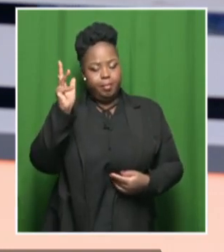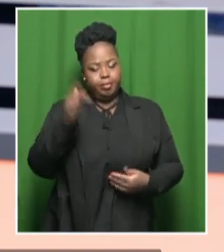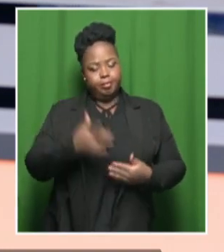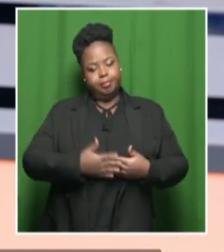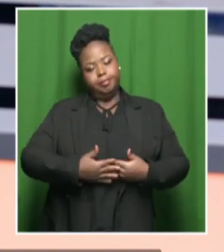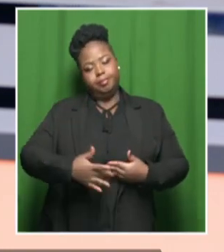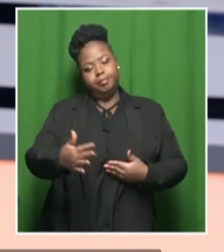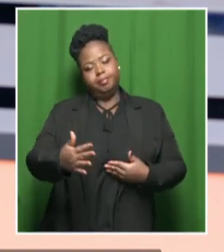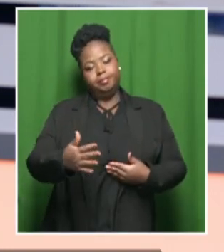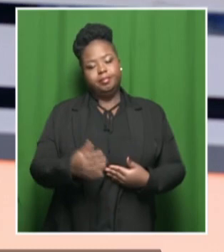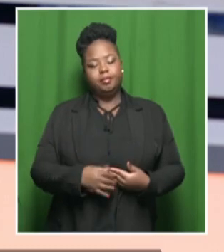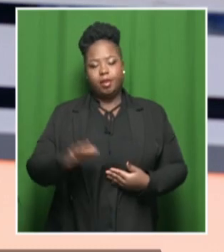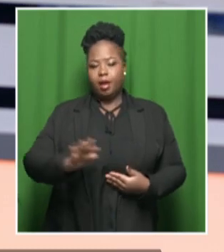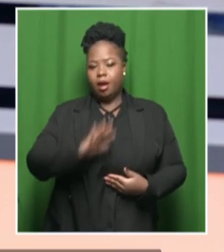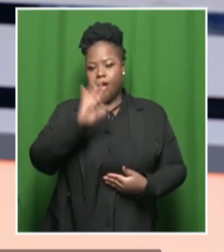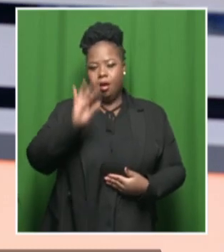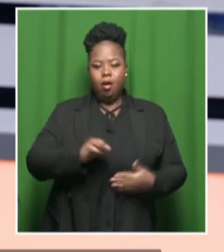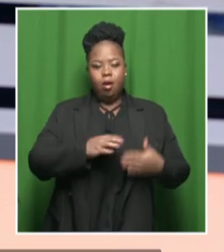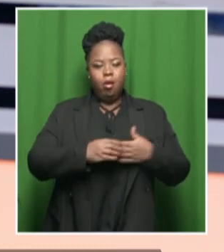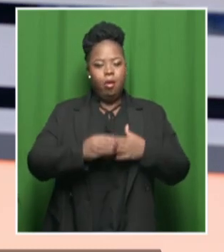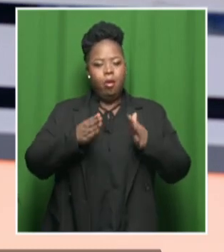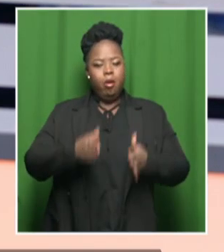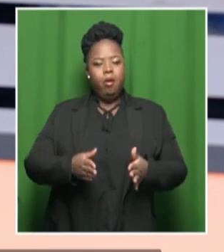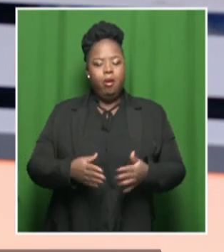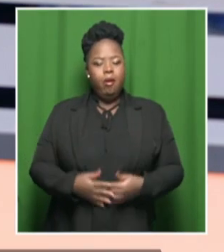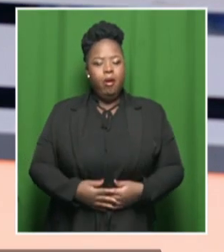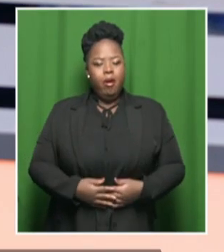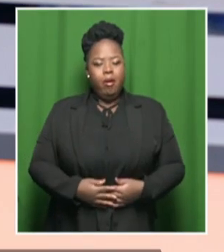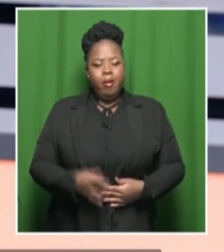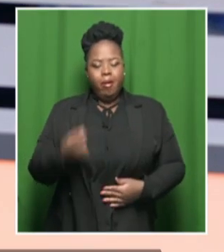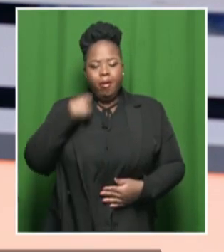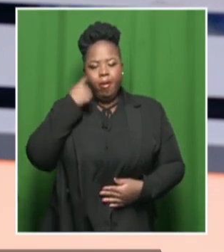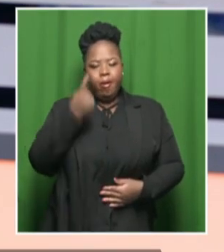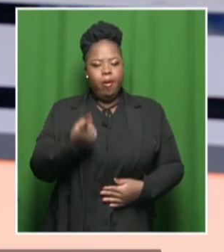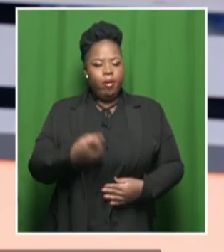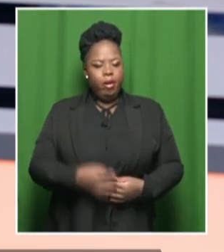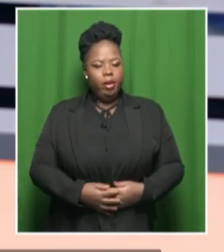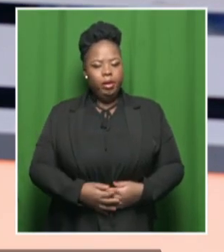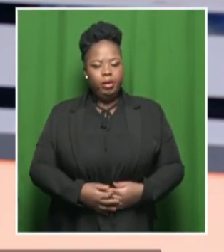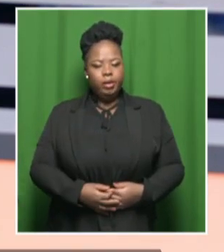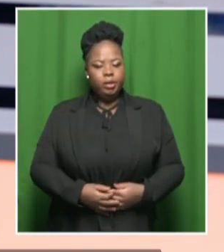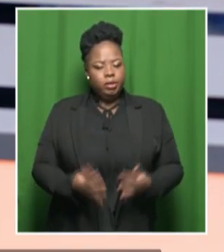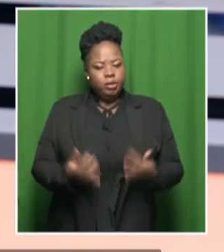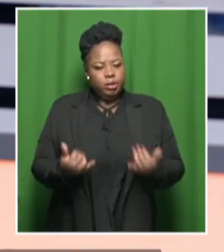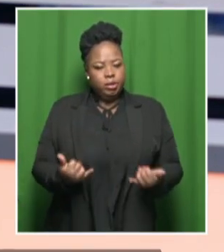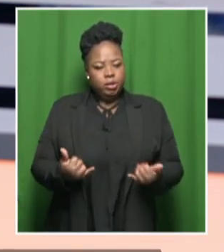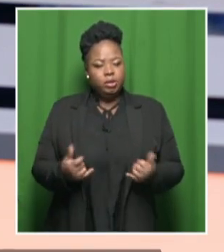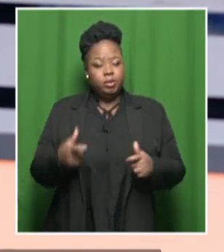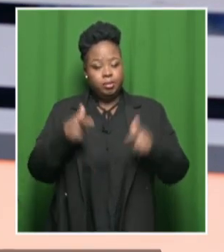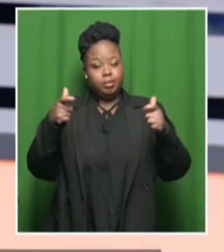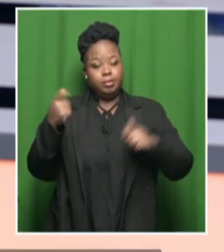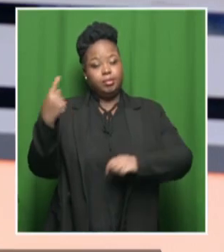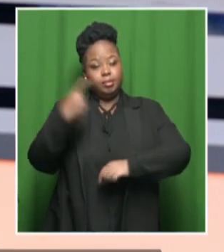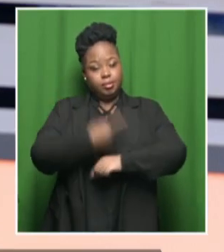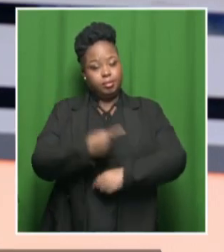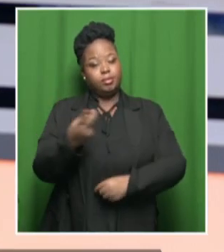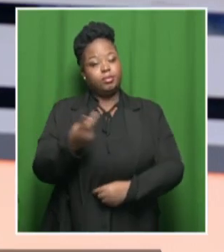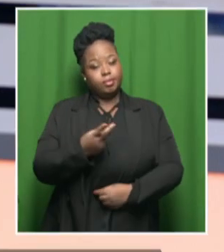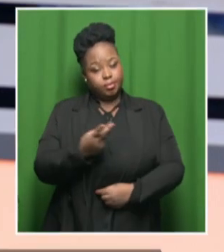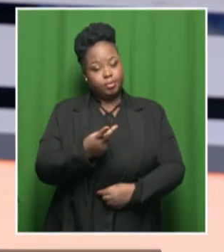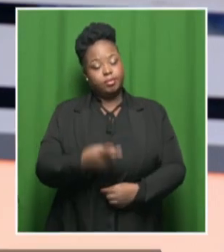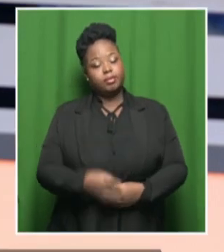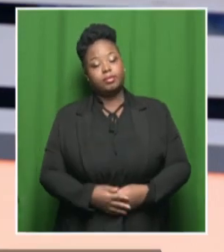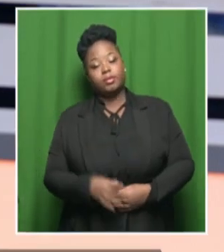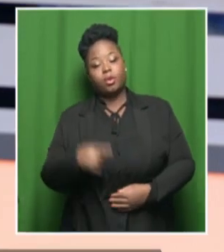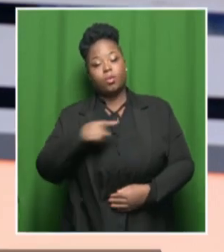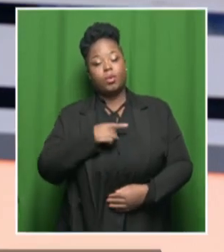also by the rest of the African leaders for tomorrow's celebrations. Today, however, is a very big day as well for a role